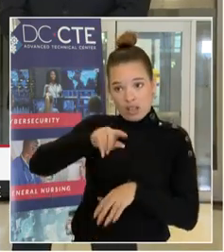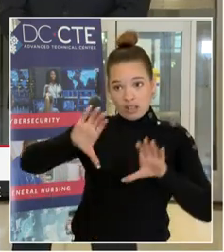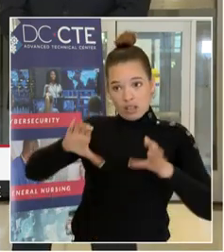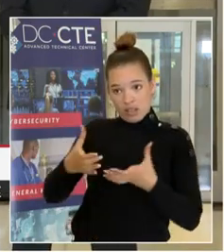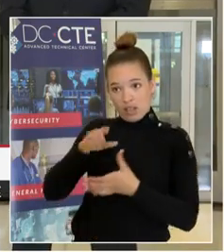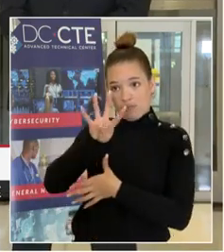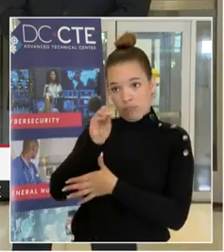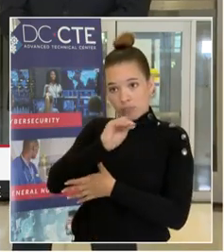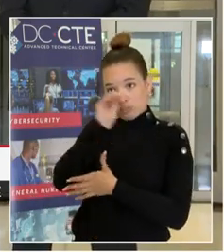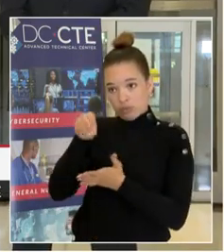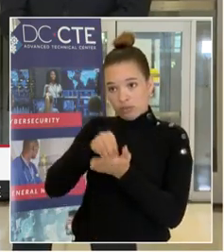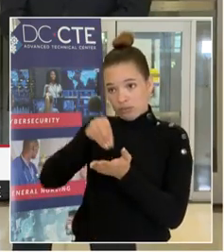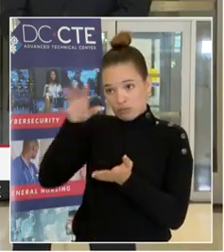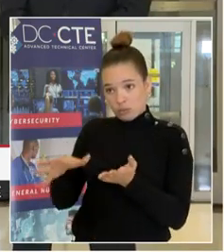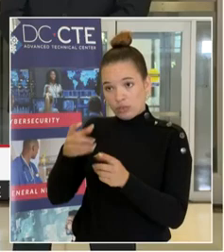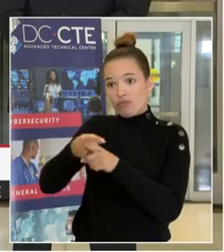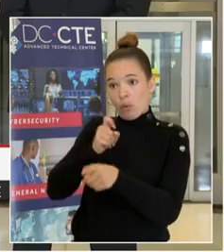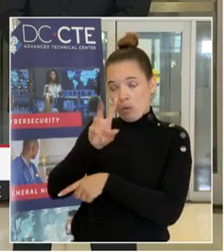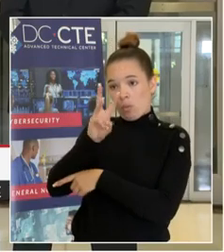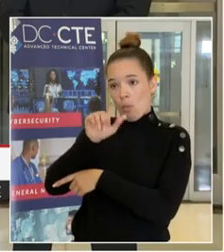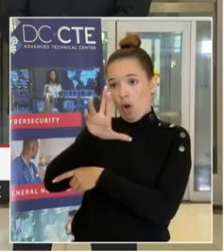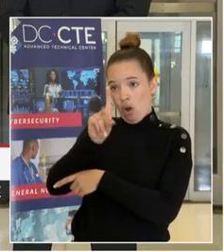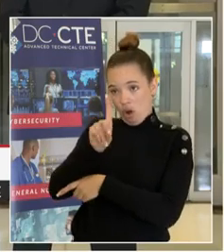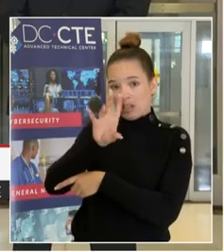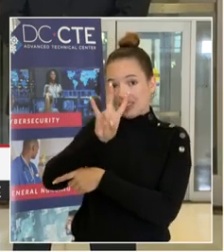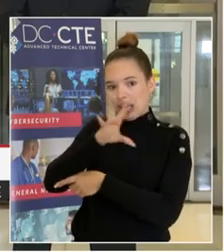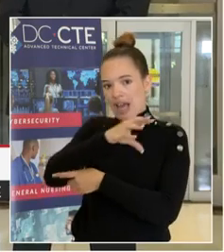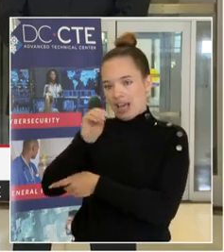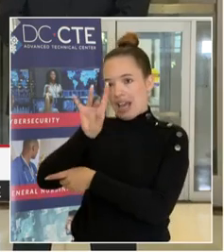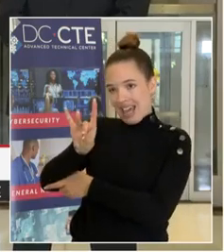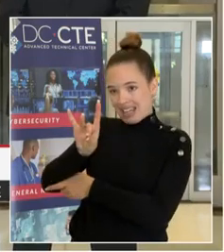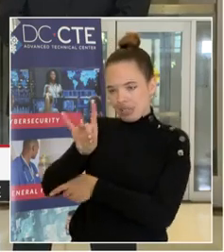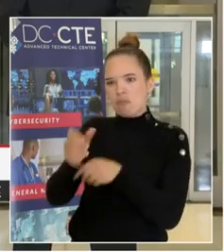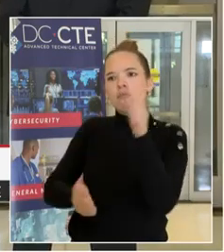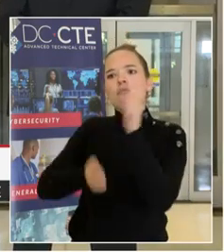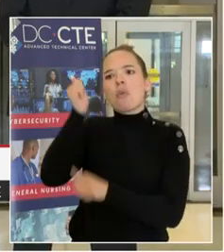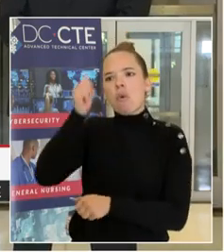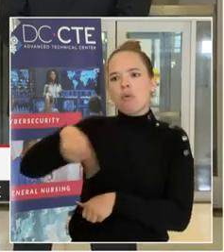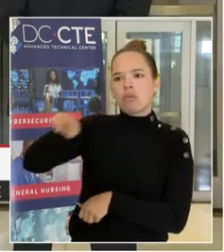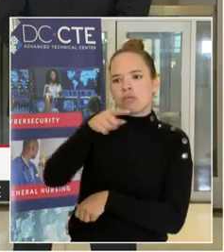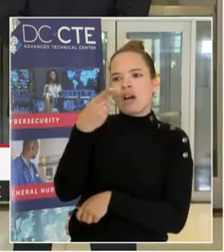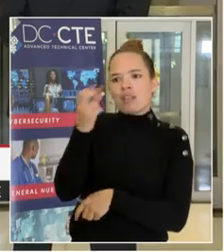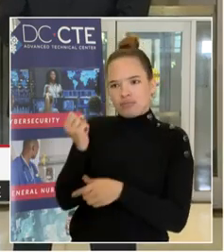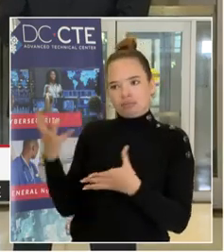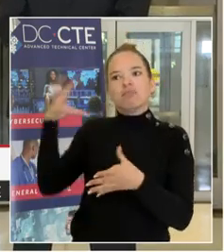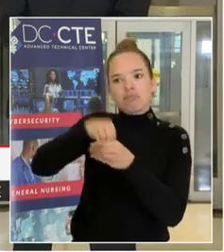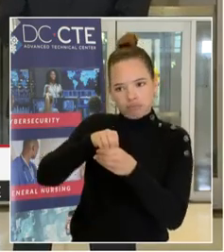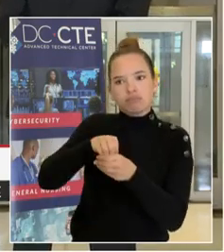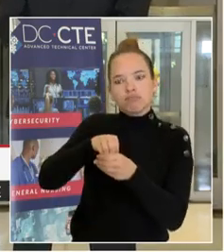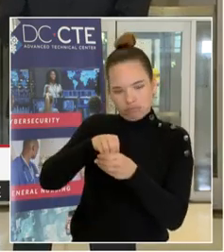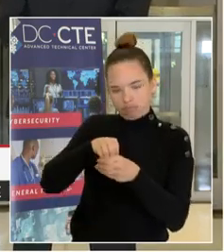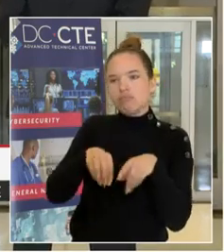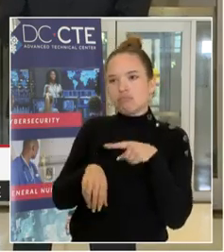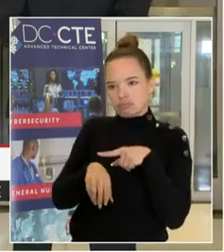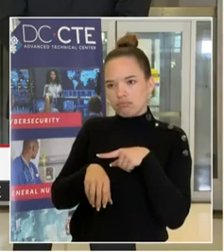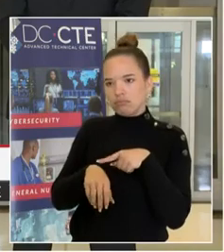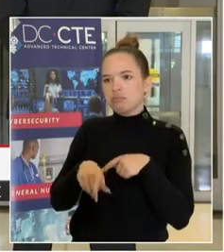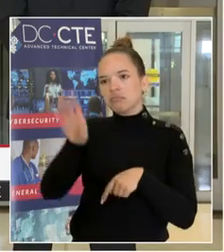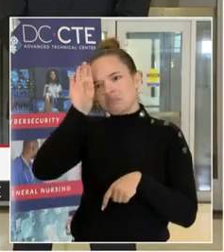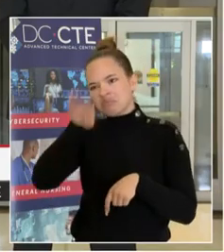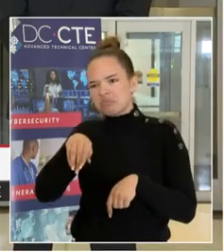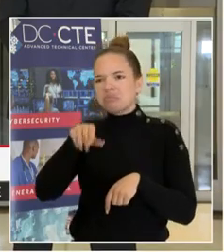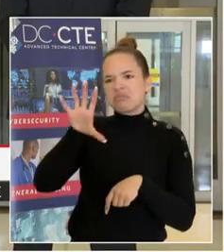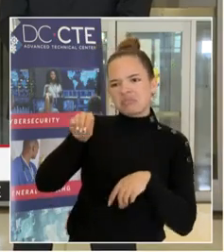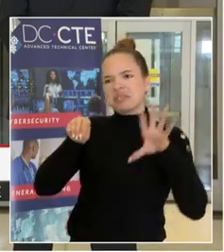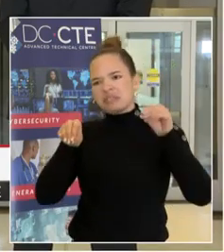8. We do have some. We have most of our high schools represented. I'd say about 8. 50-50 in terms of how it's broken down. Thank